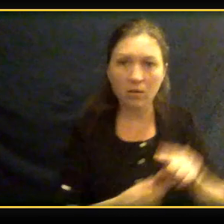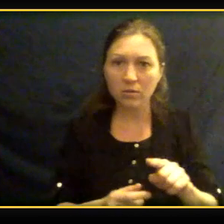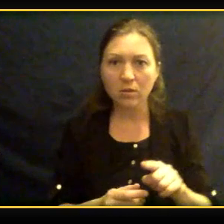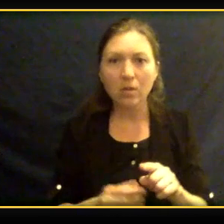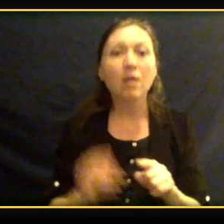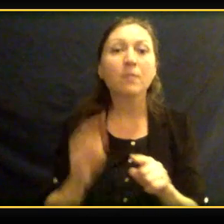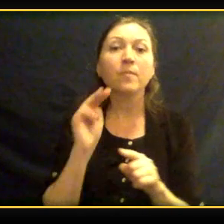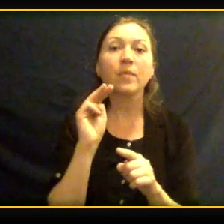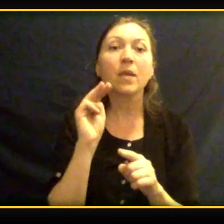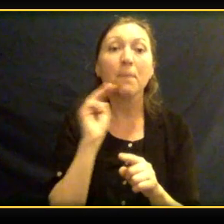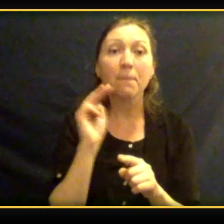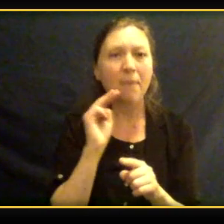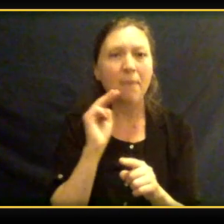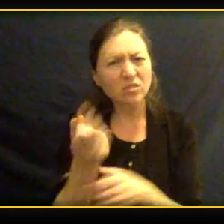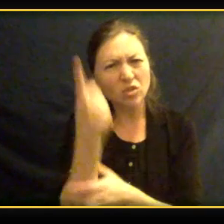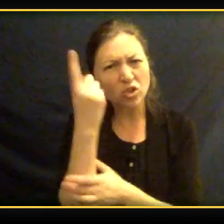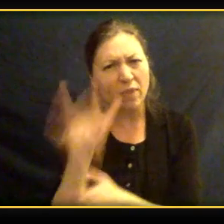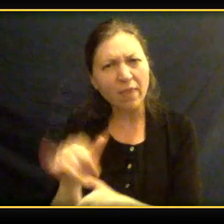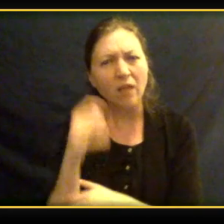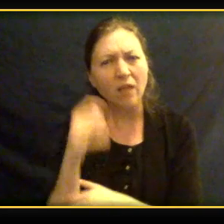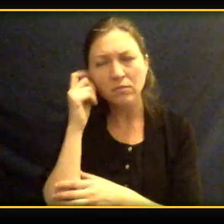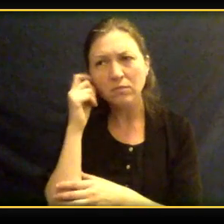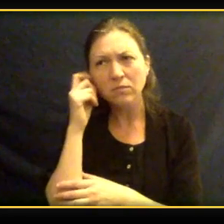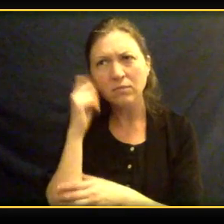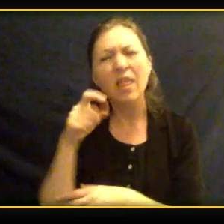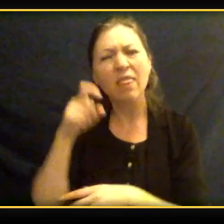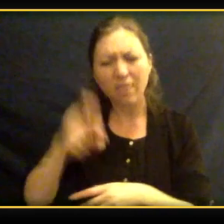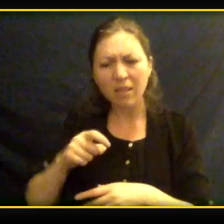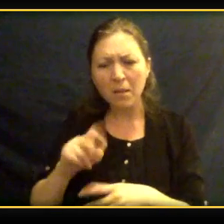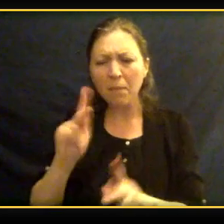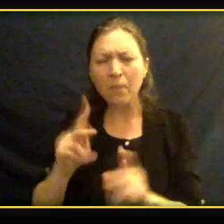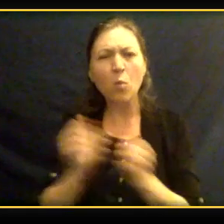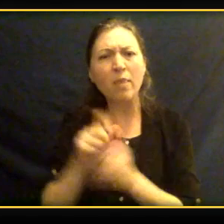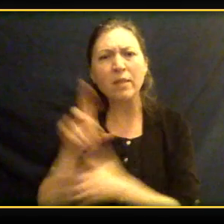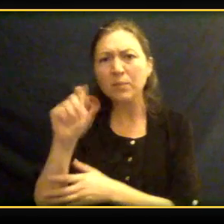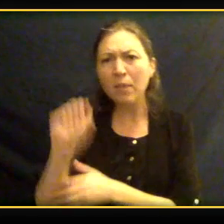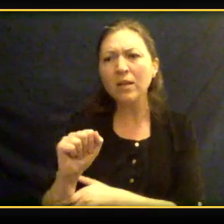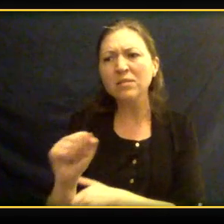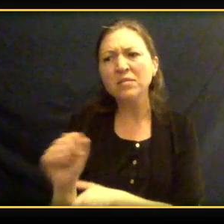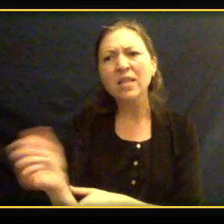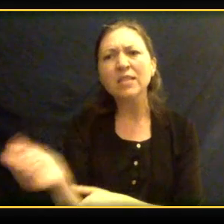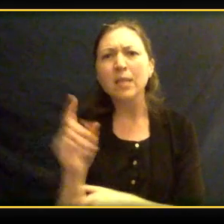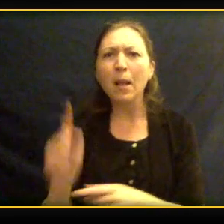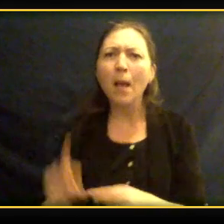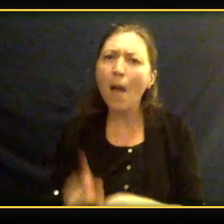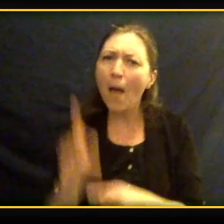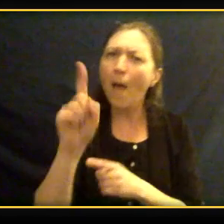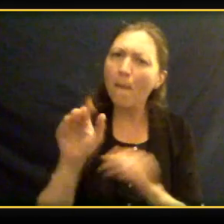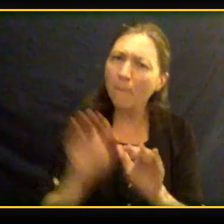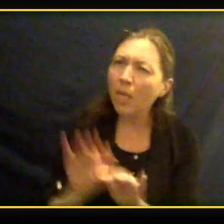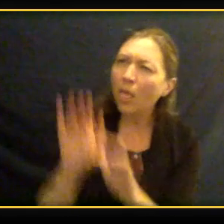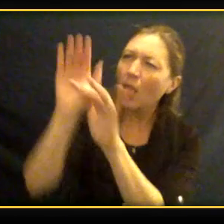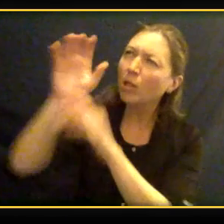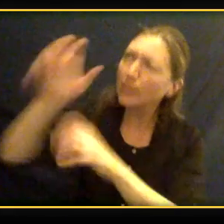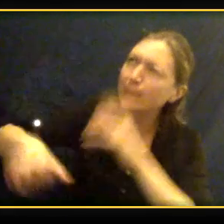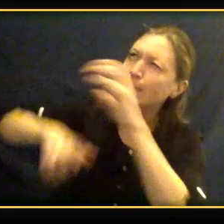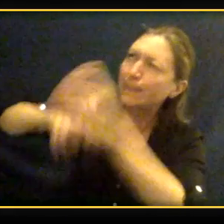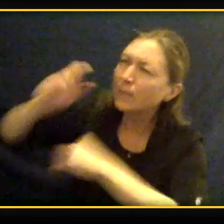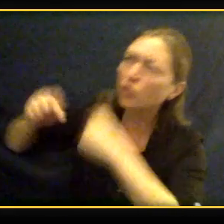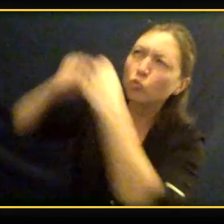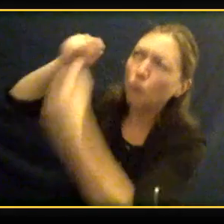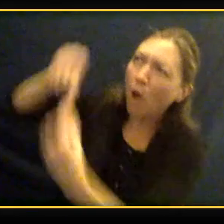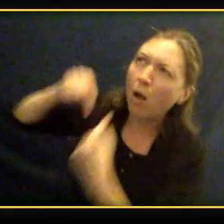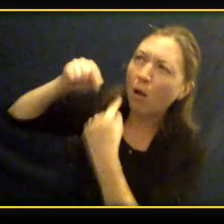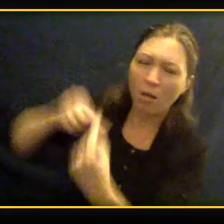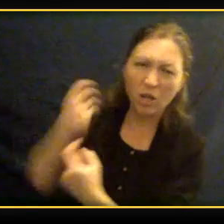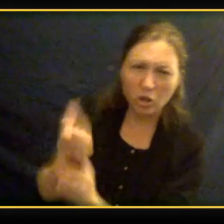disabilities and emancipate our people has been an uphill climb. And Judy, you have been one of the top